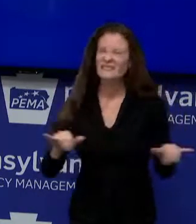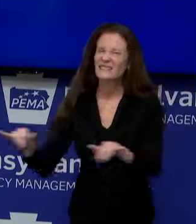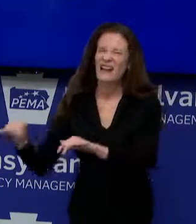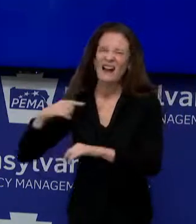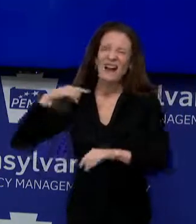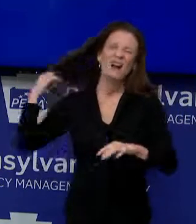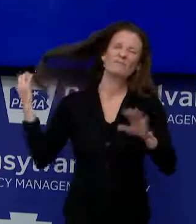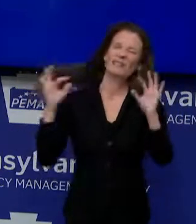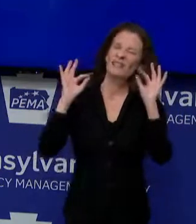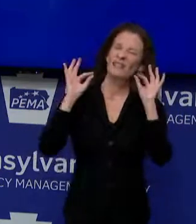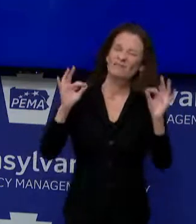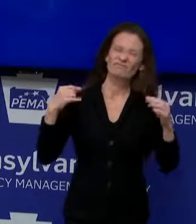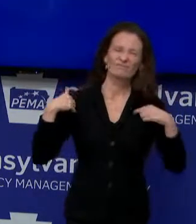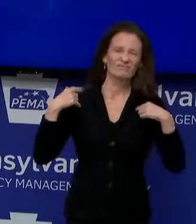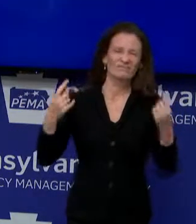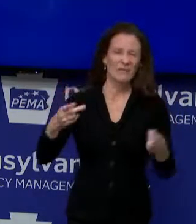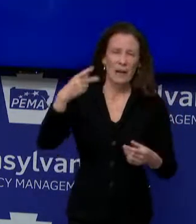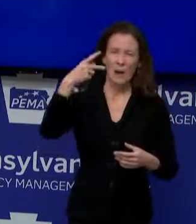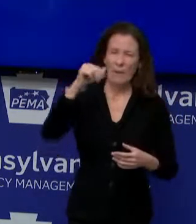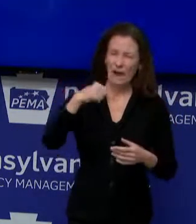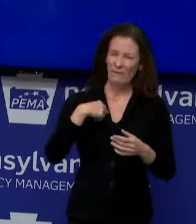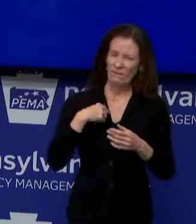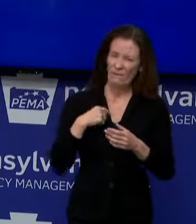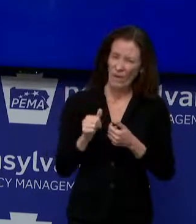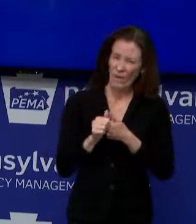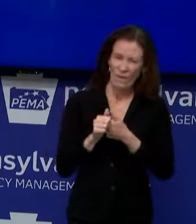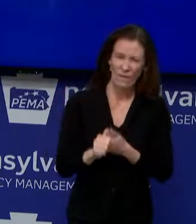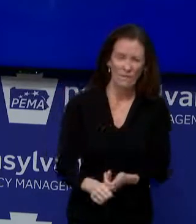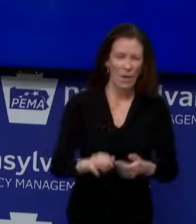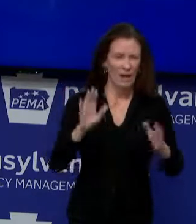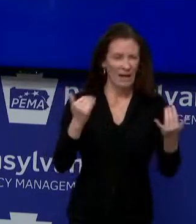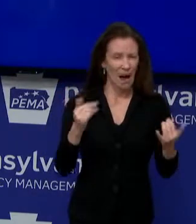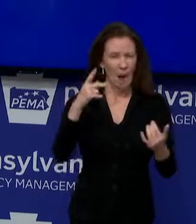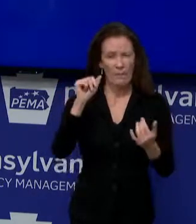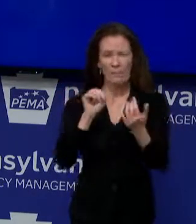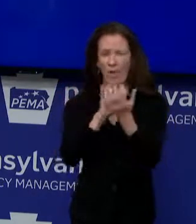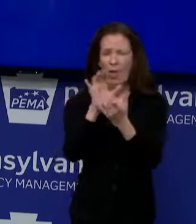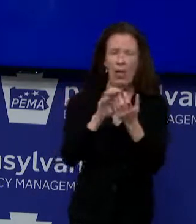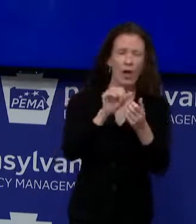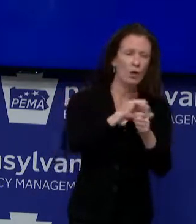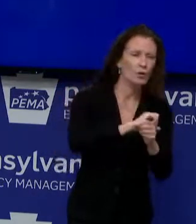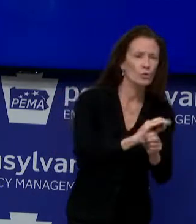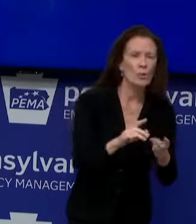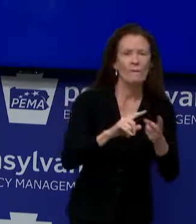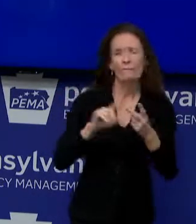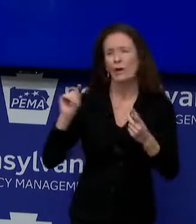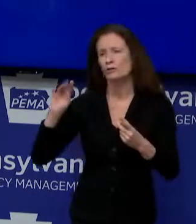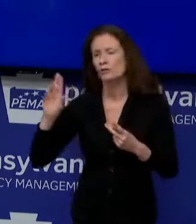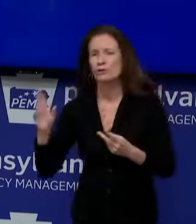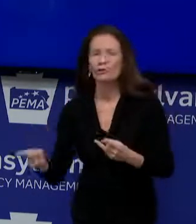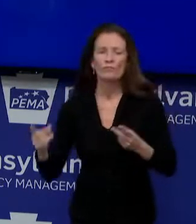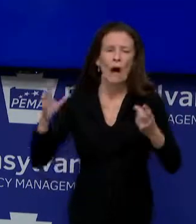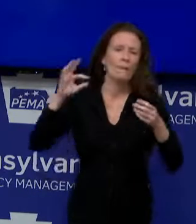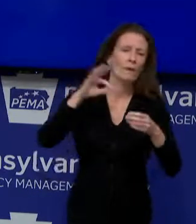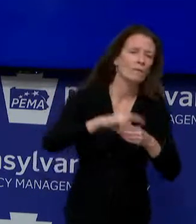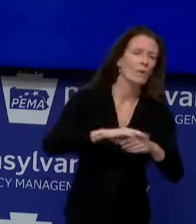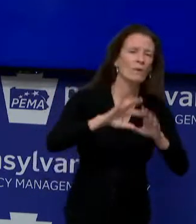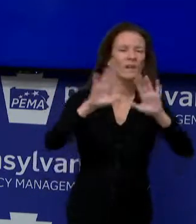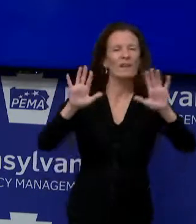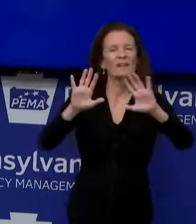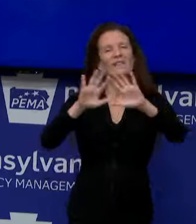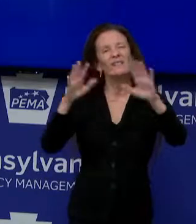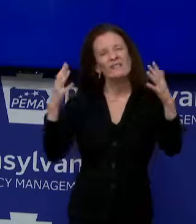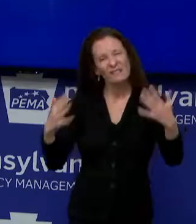are reminded more than ever why we must fight any effort to undermine our great democracy. Thank you